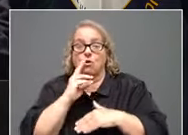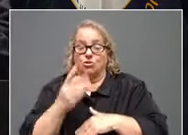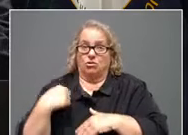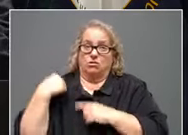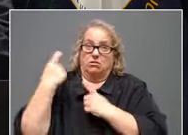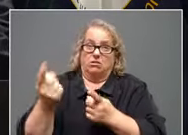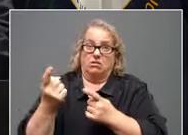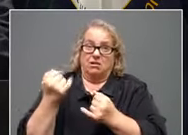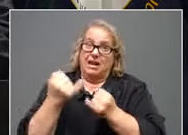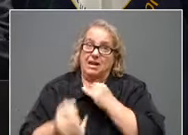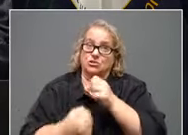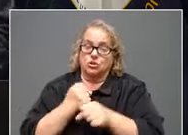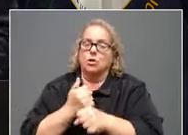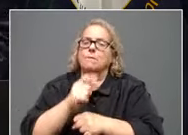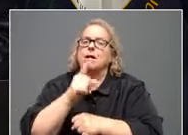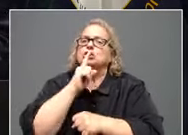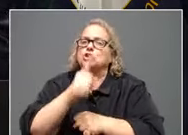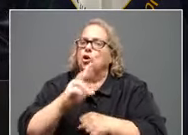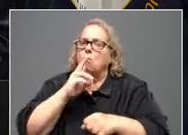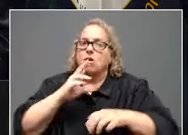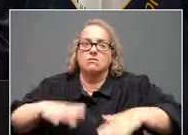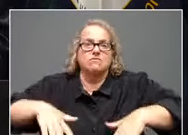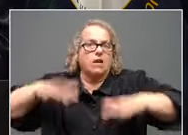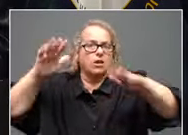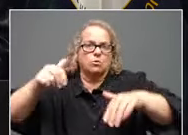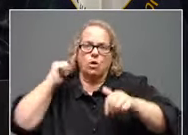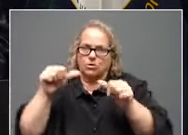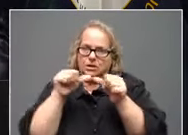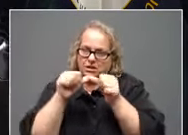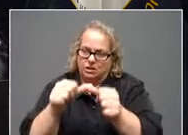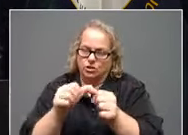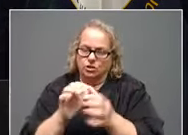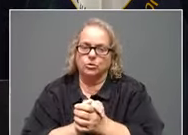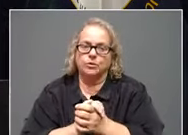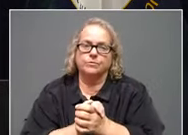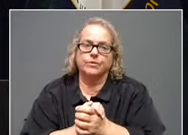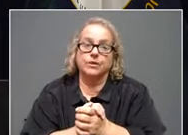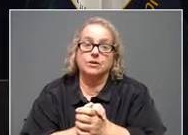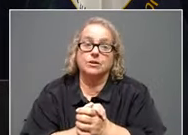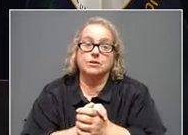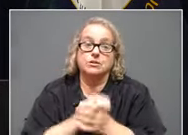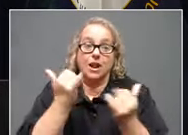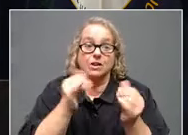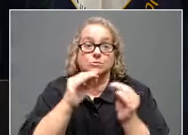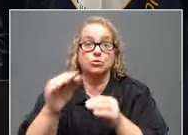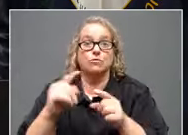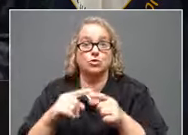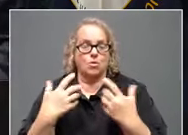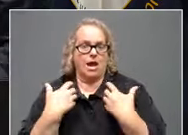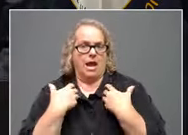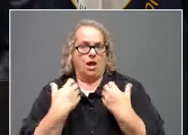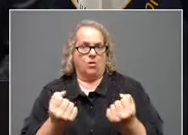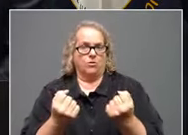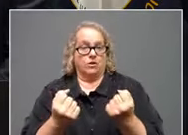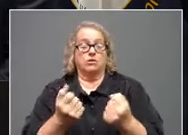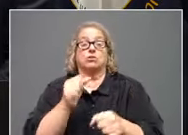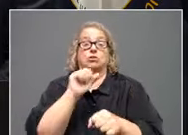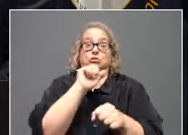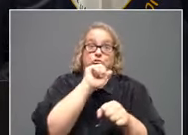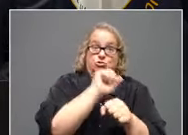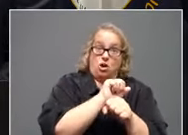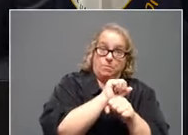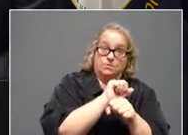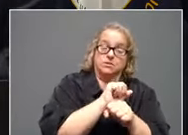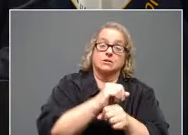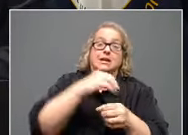is making sure that that's not going to continue. So let's move to health. We've gone from jobs to infrastructure